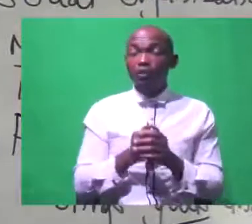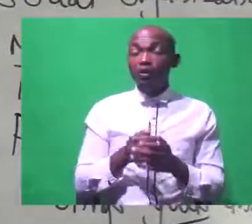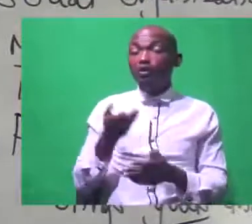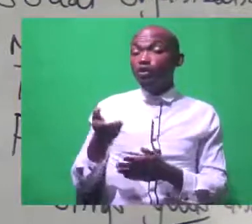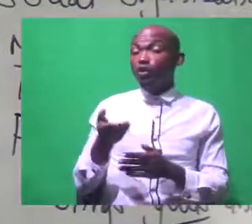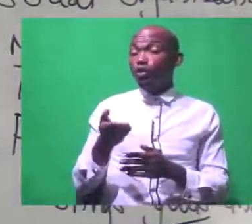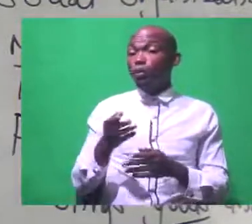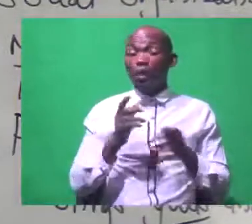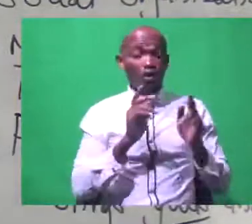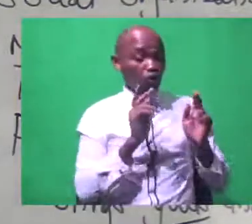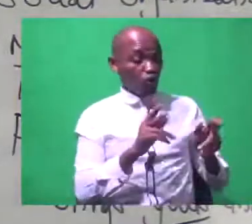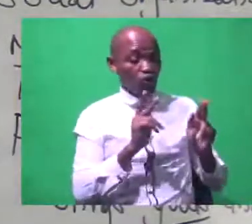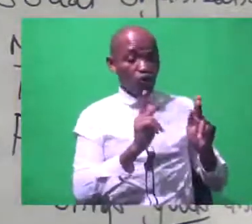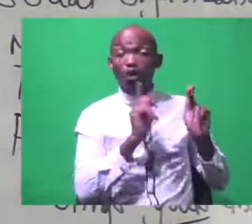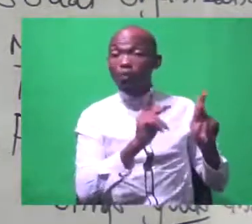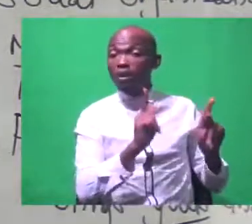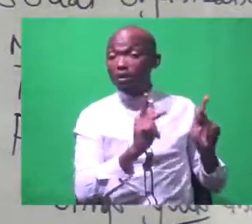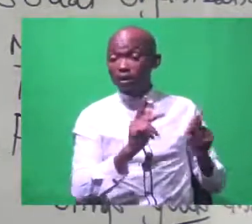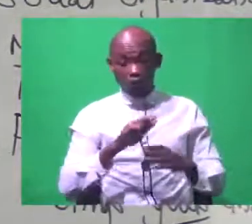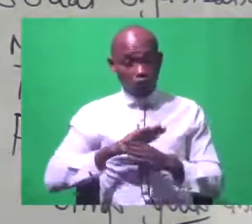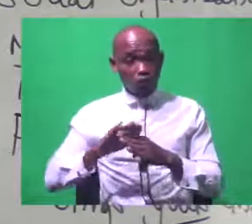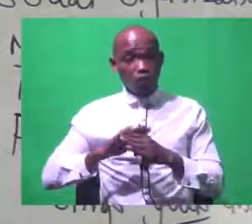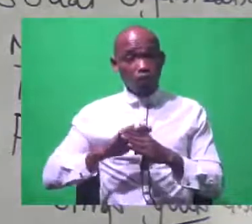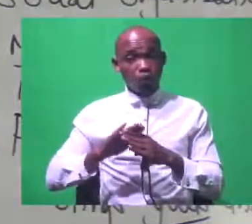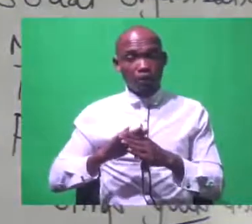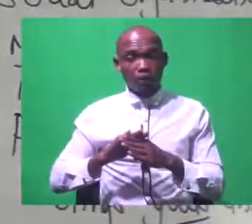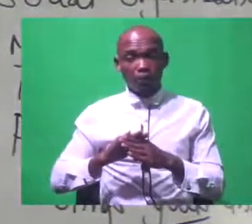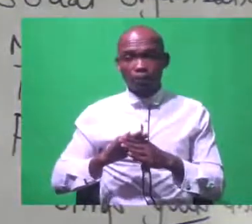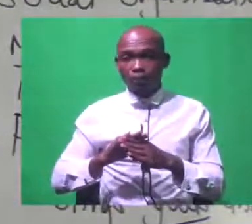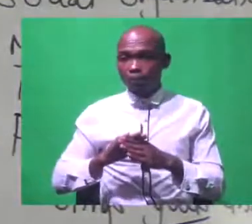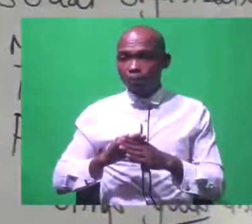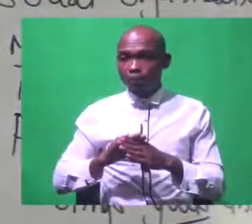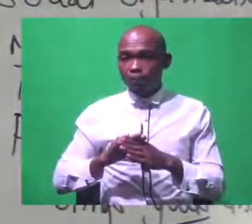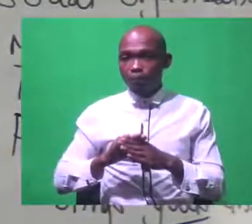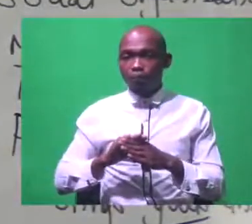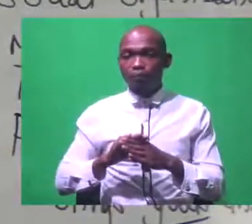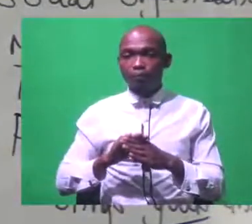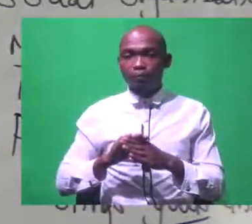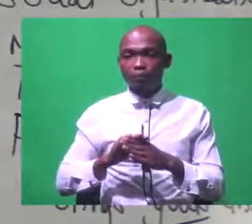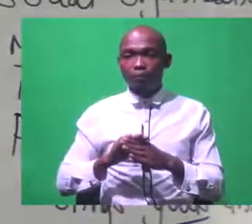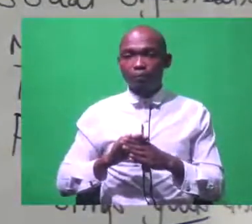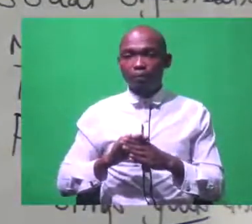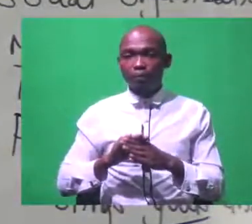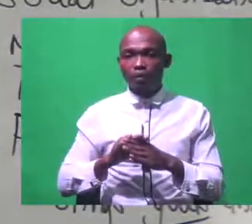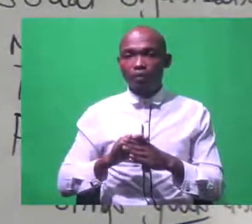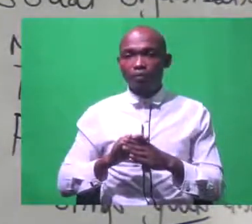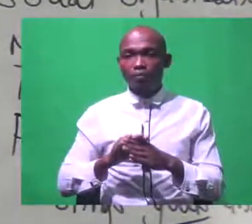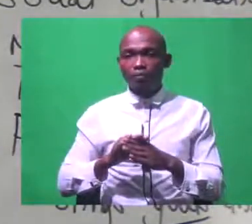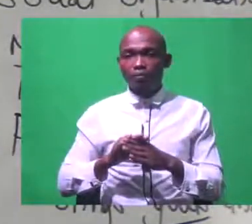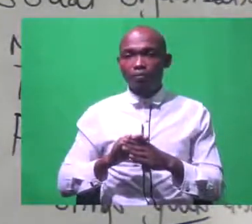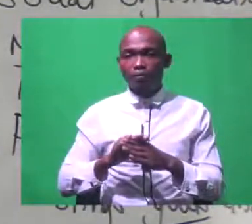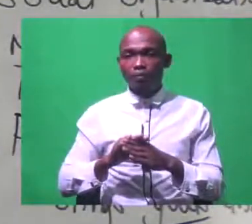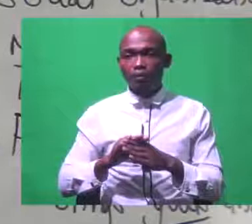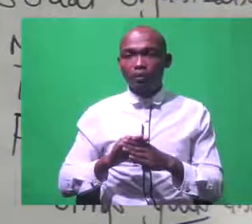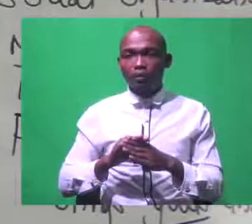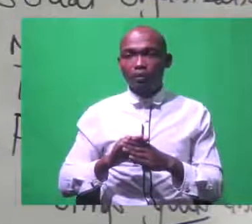things or we normally use some instruments. Means of labor include